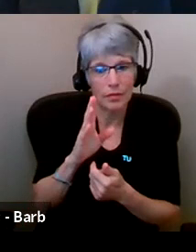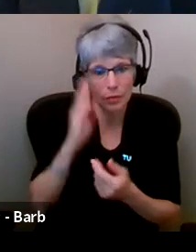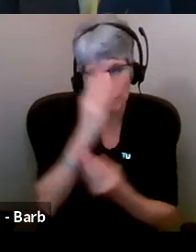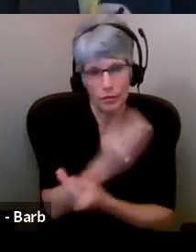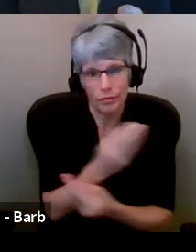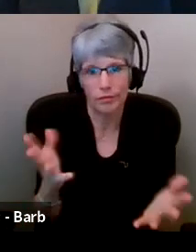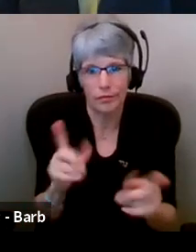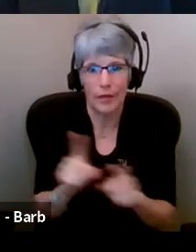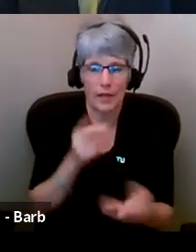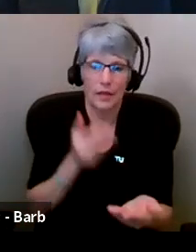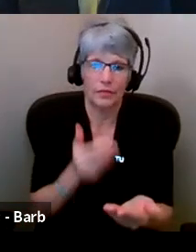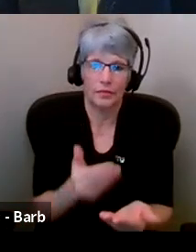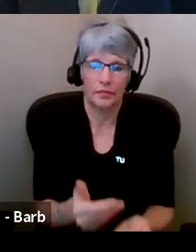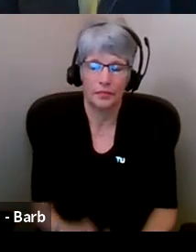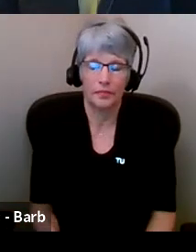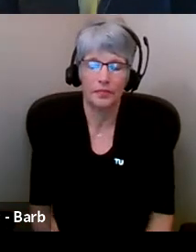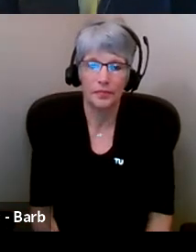as it gets closer.